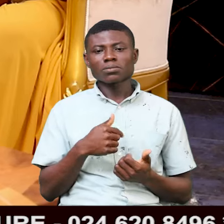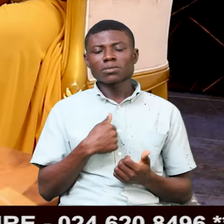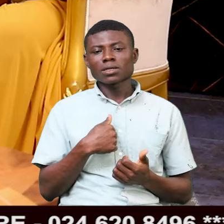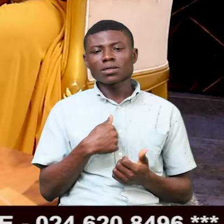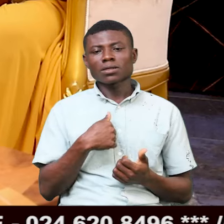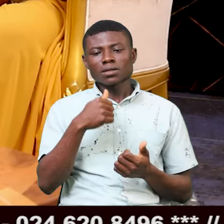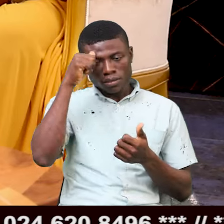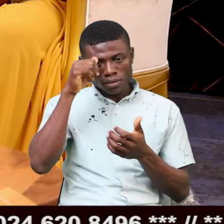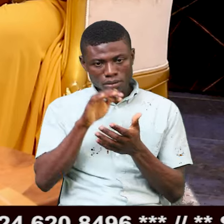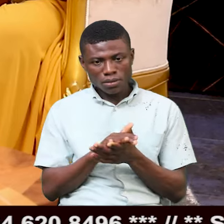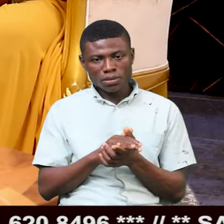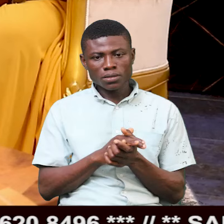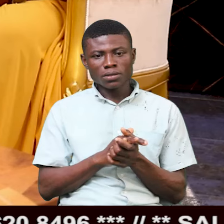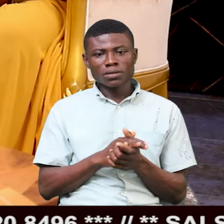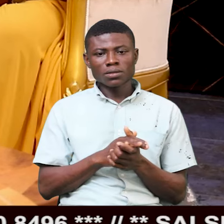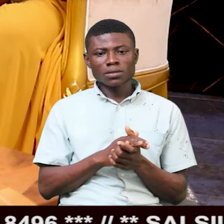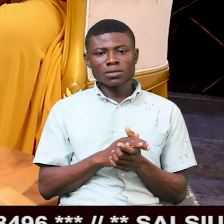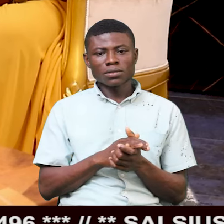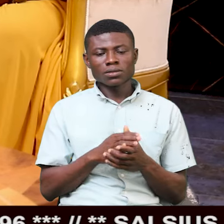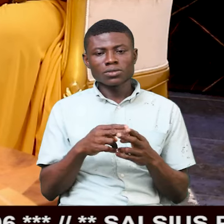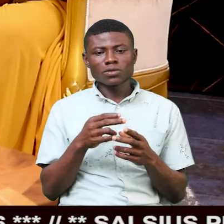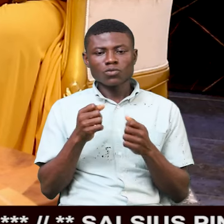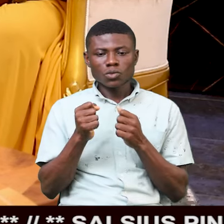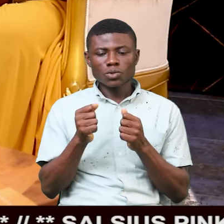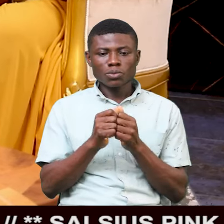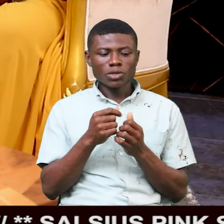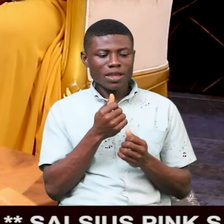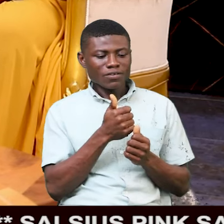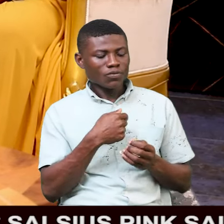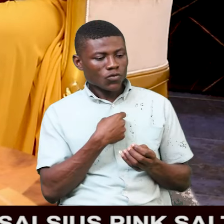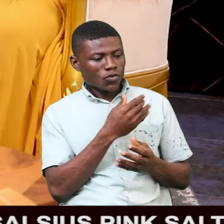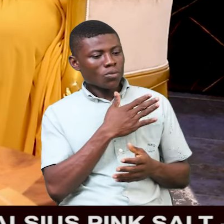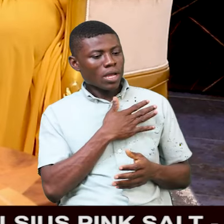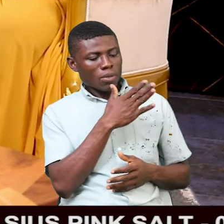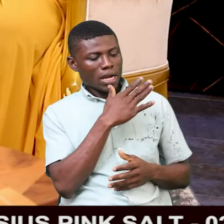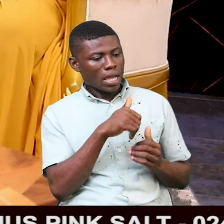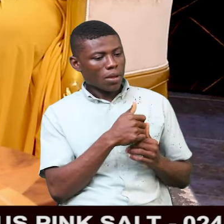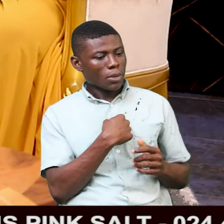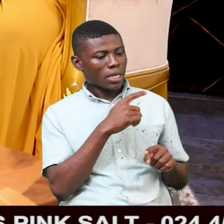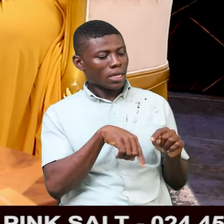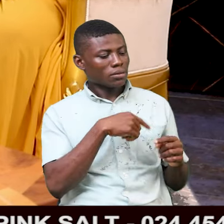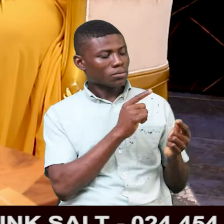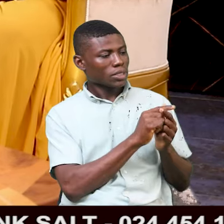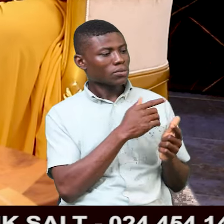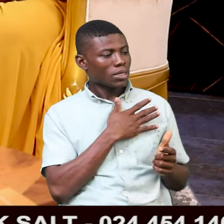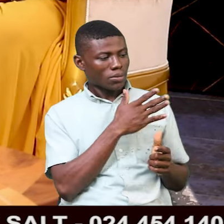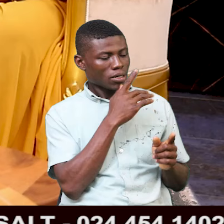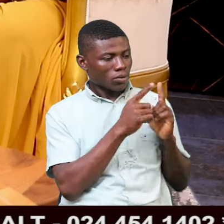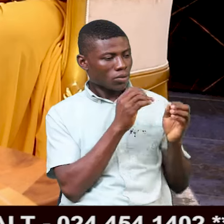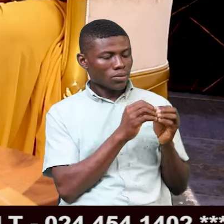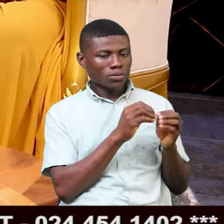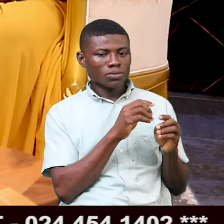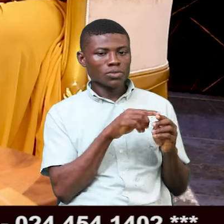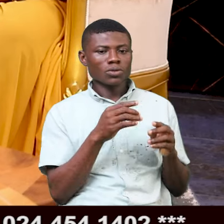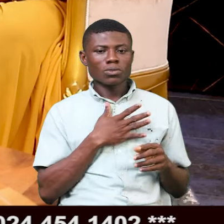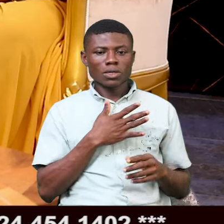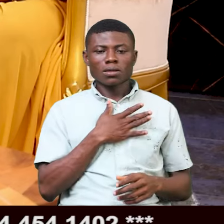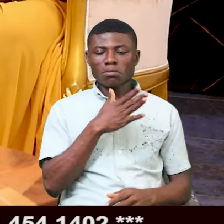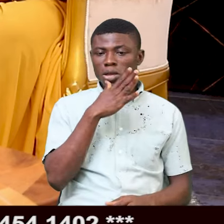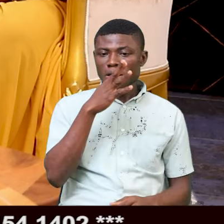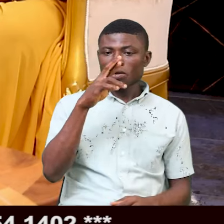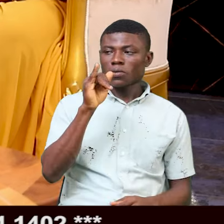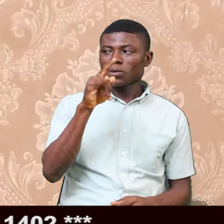Sa or ya no wa me me mammy mu inti ewa ho inti me to me call me mammy who be brie. Inti mama Rita Anna.